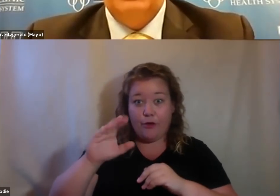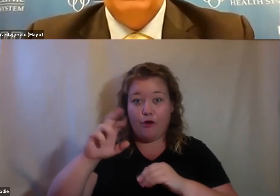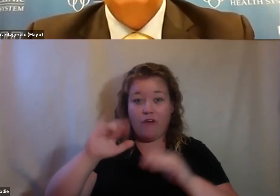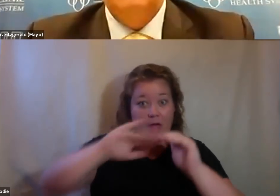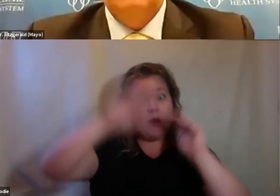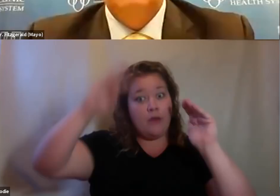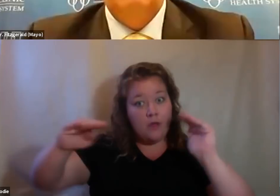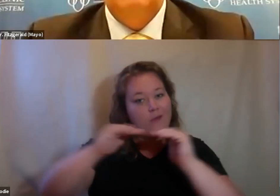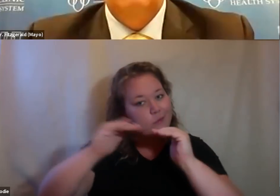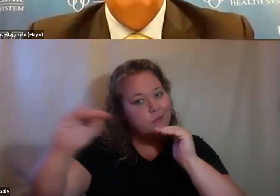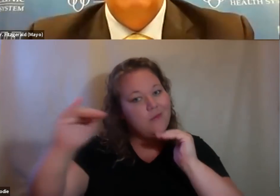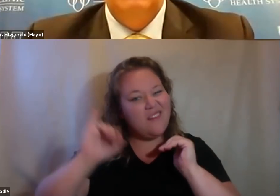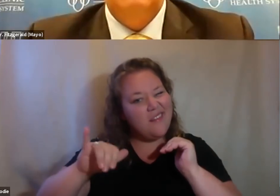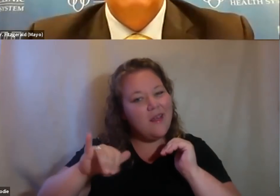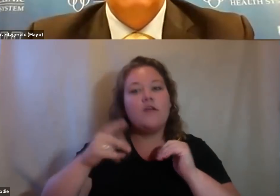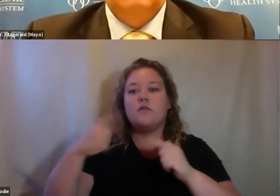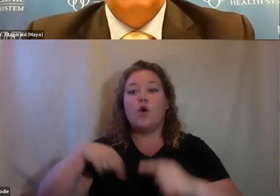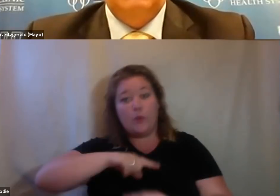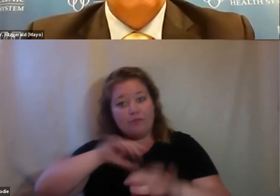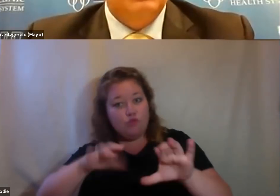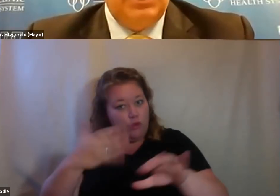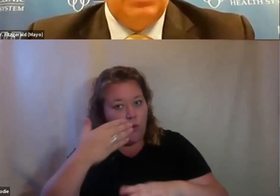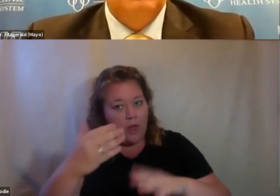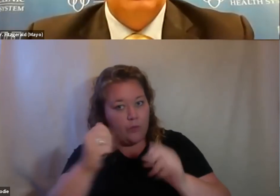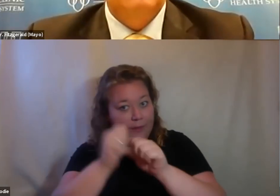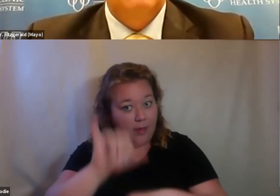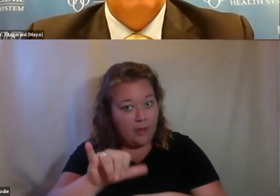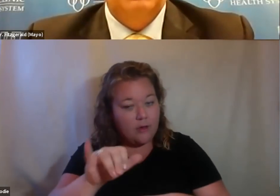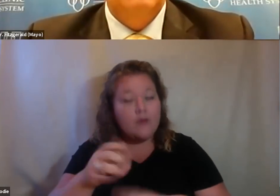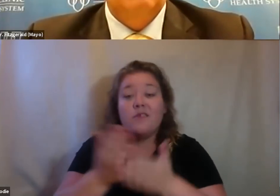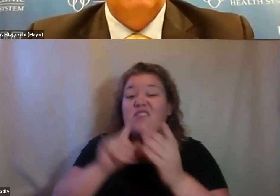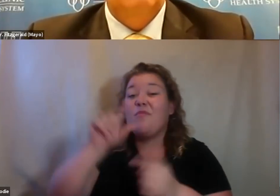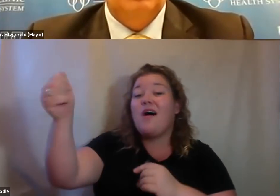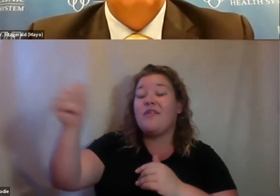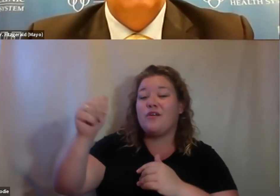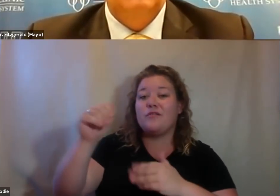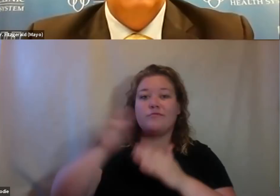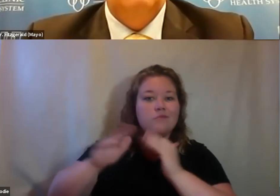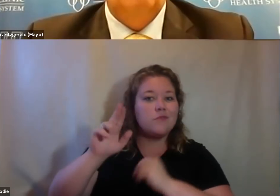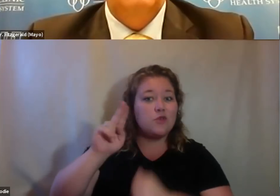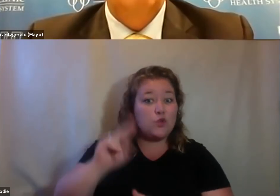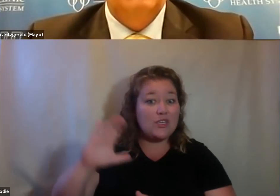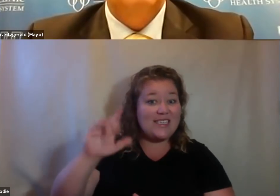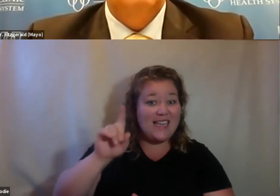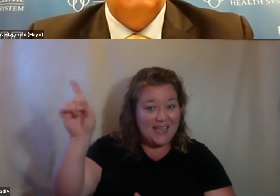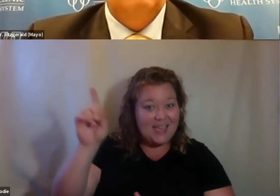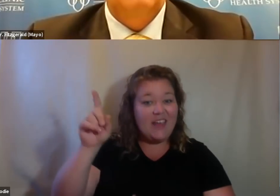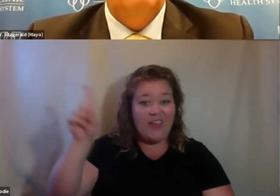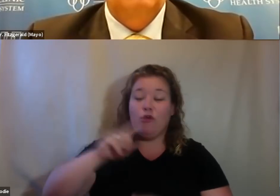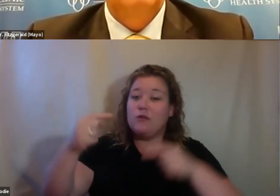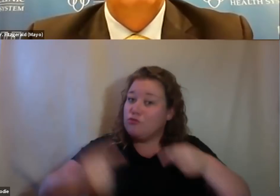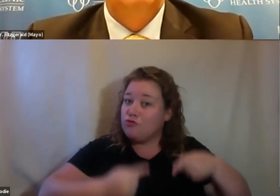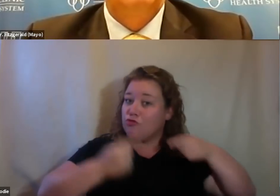well with that as opposed to other communities like New York City and some of these other places that really struggled in the opening months